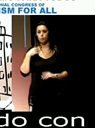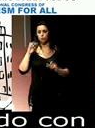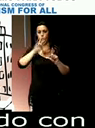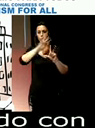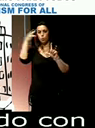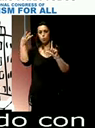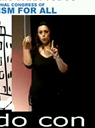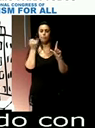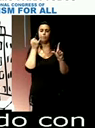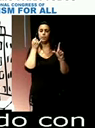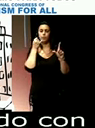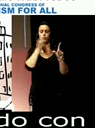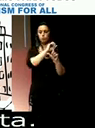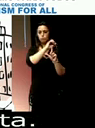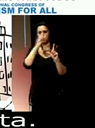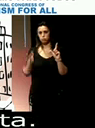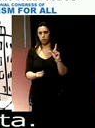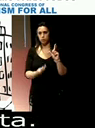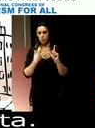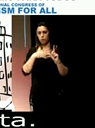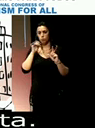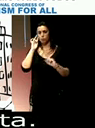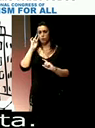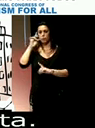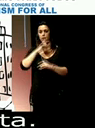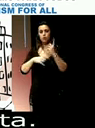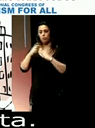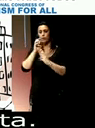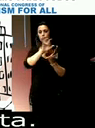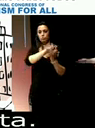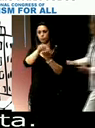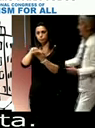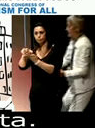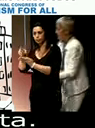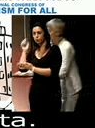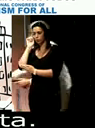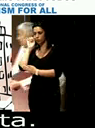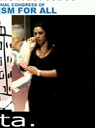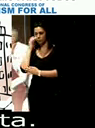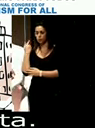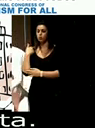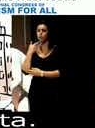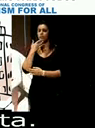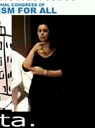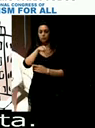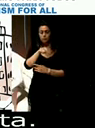the tourist facilities are meeting his or her needs.